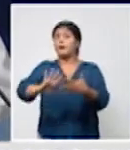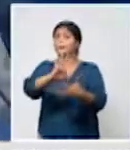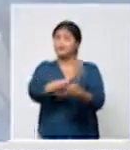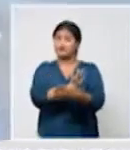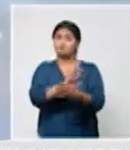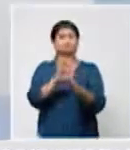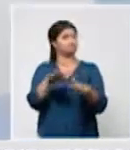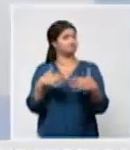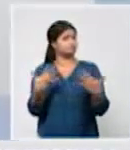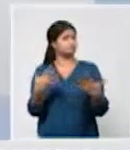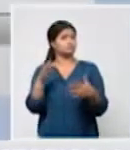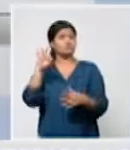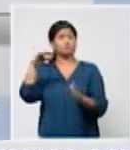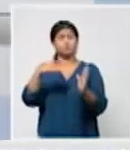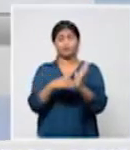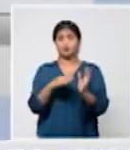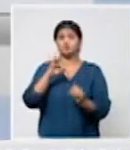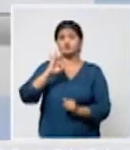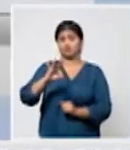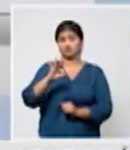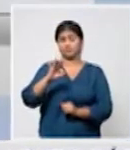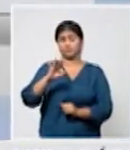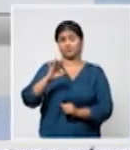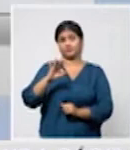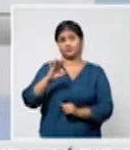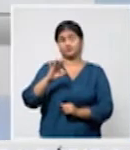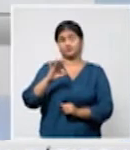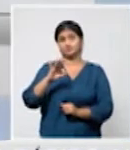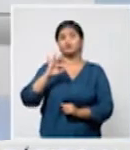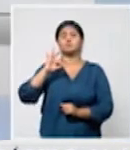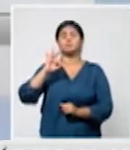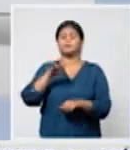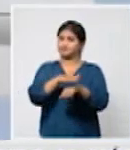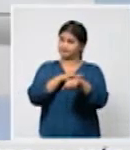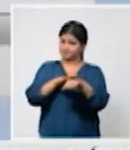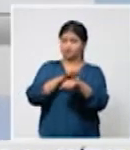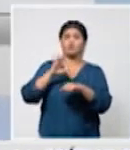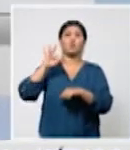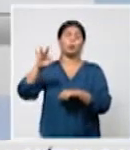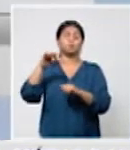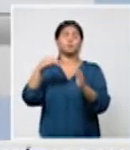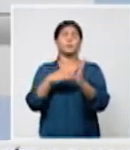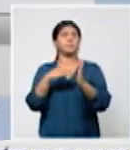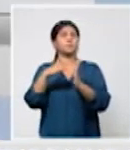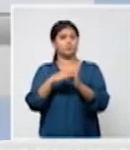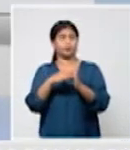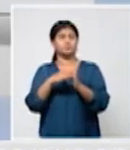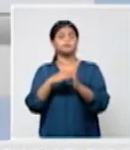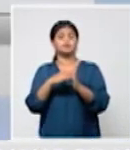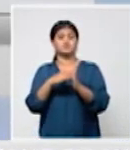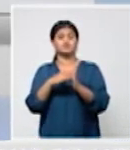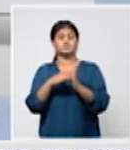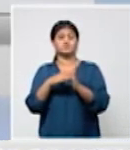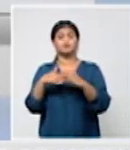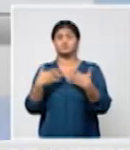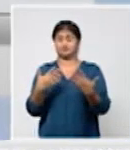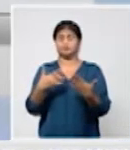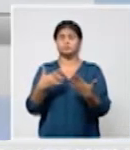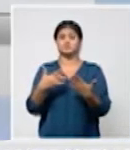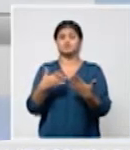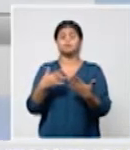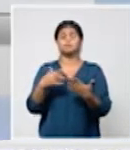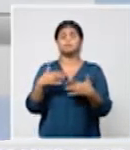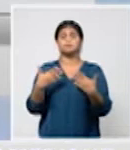which continues to be the epicenter of the pandemic, and Latin America especially given the situation in Brazil, there